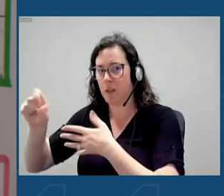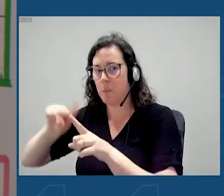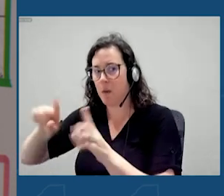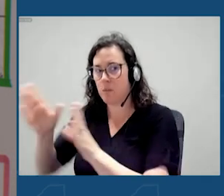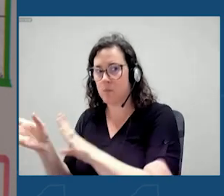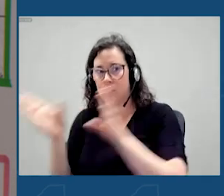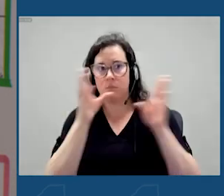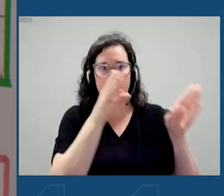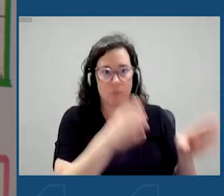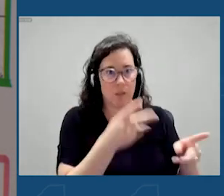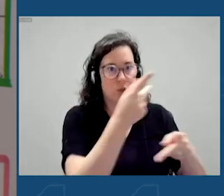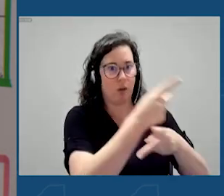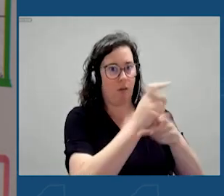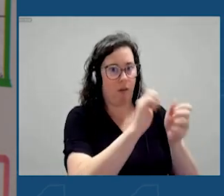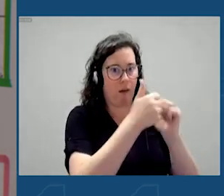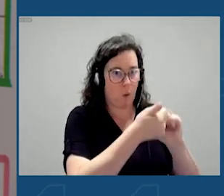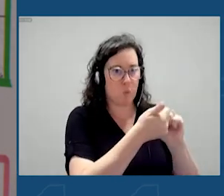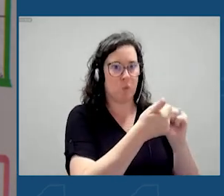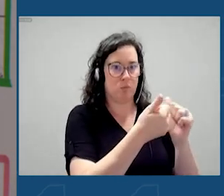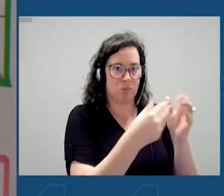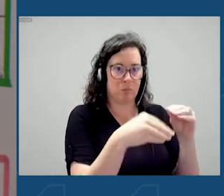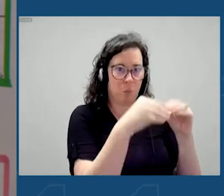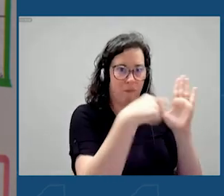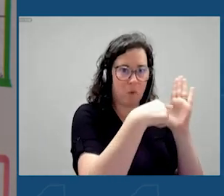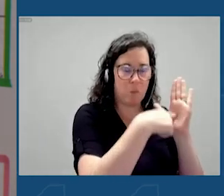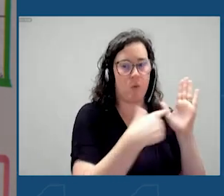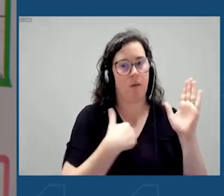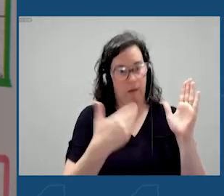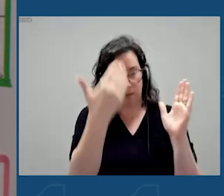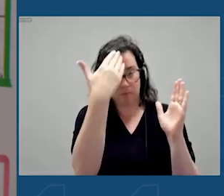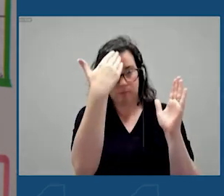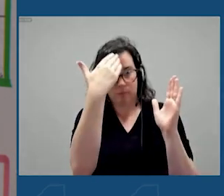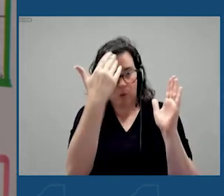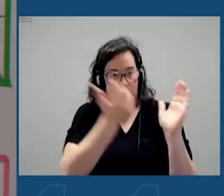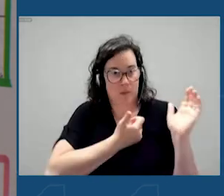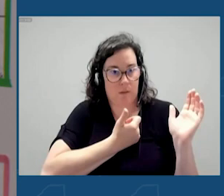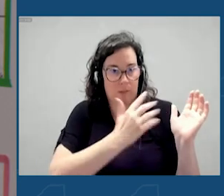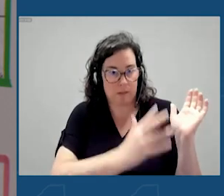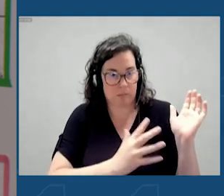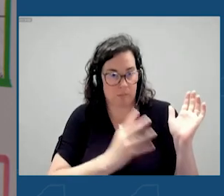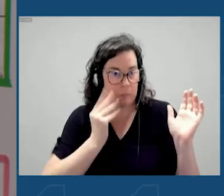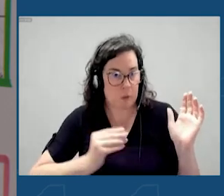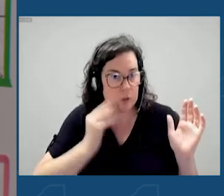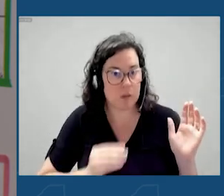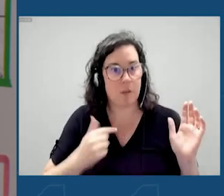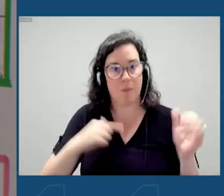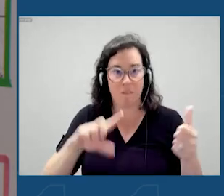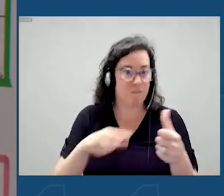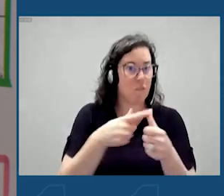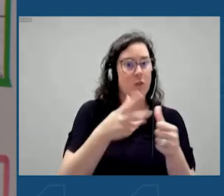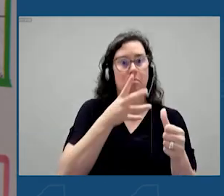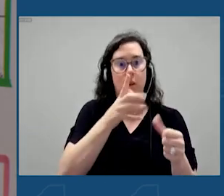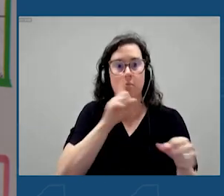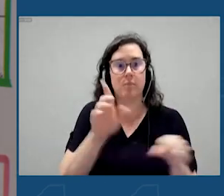know a little bit about this personally. I am the first mother to be the governor of the state.